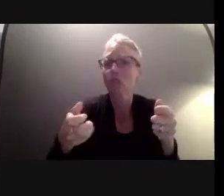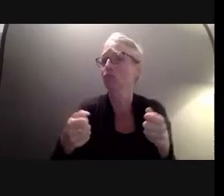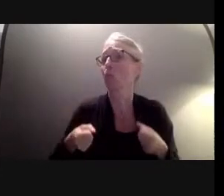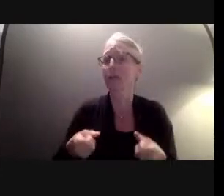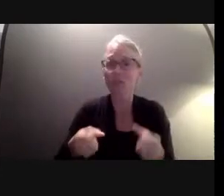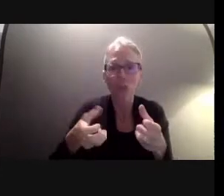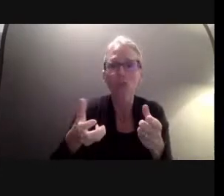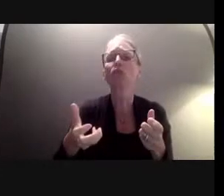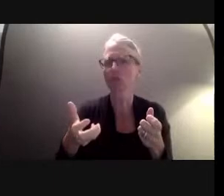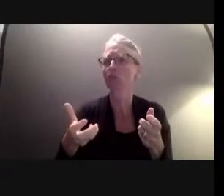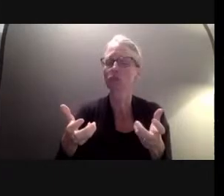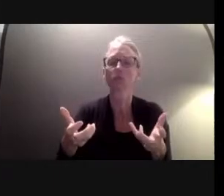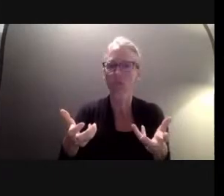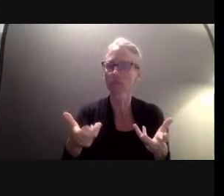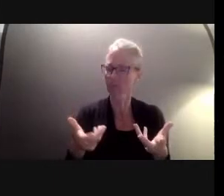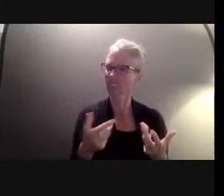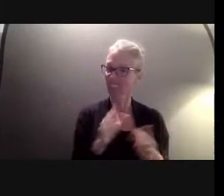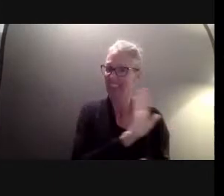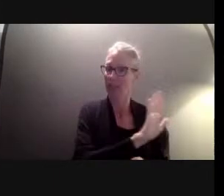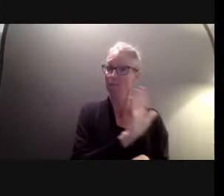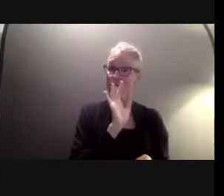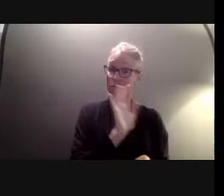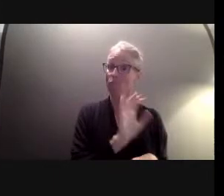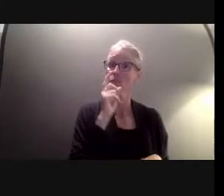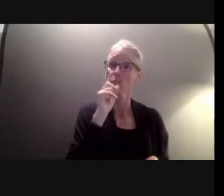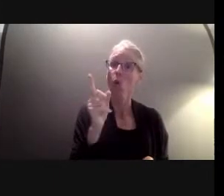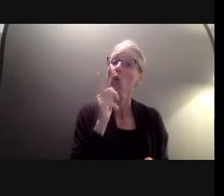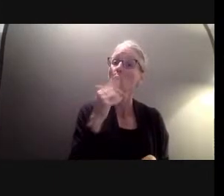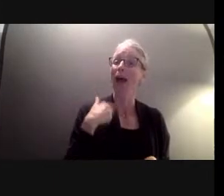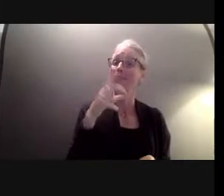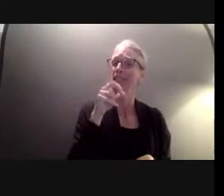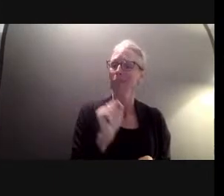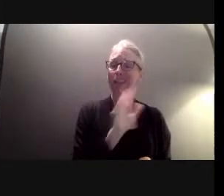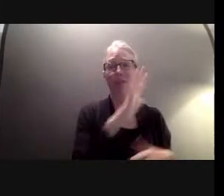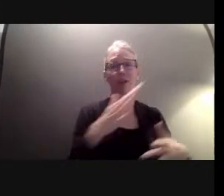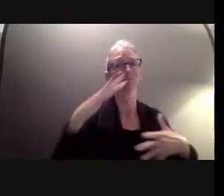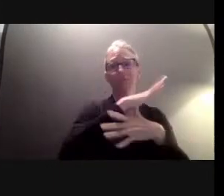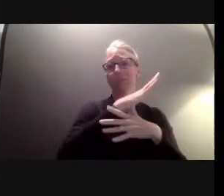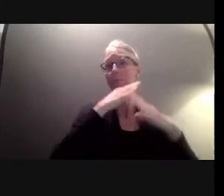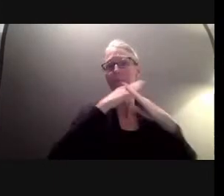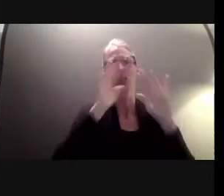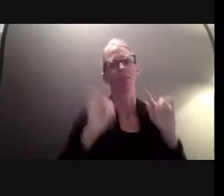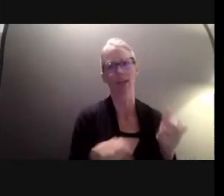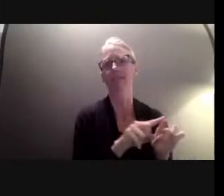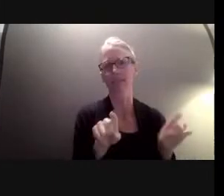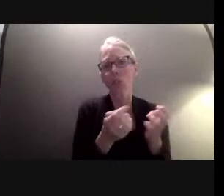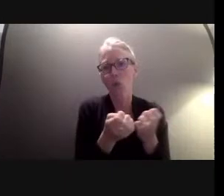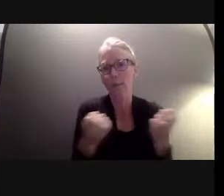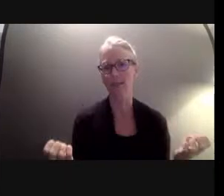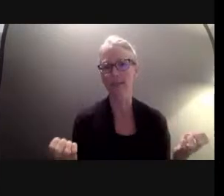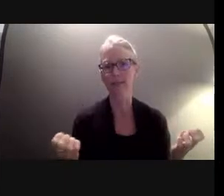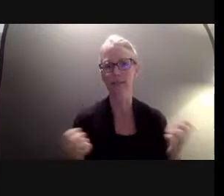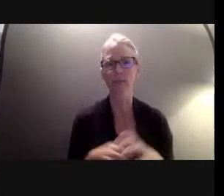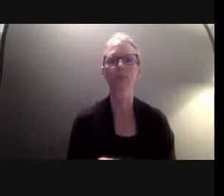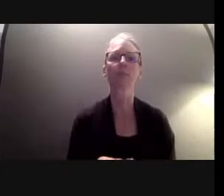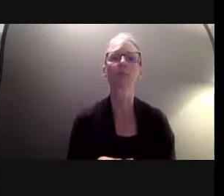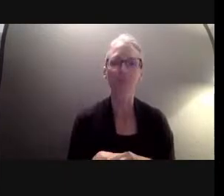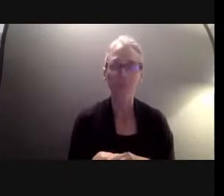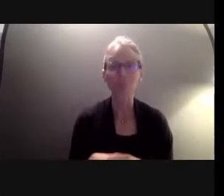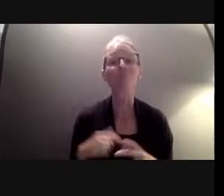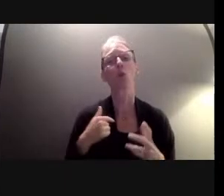working on right now. Some of my future goals are to obviously provide more scholarships for